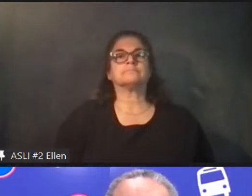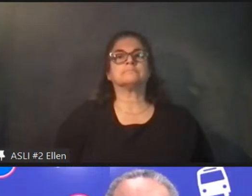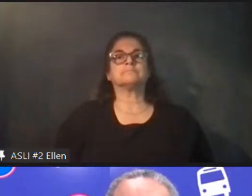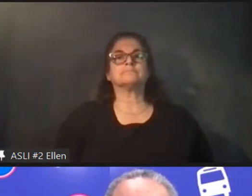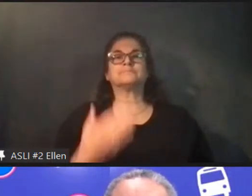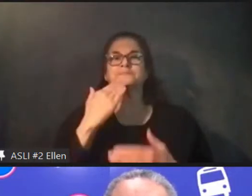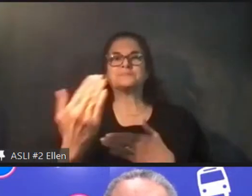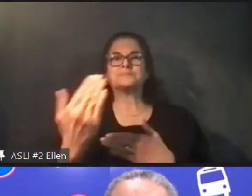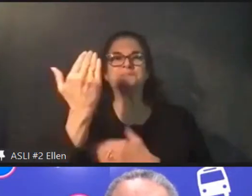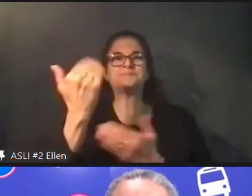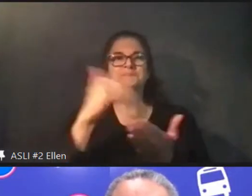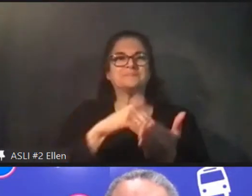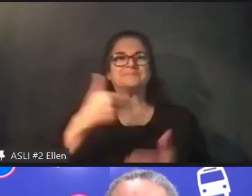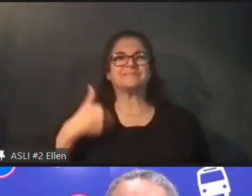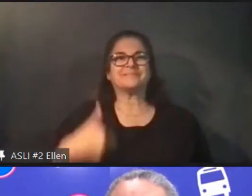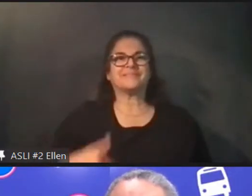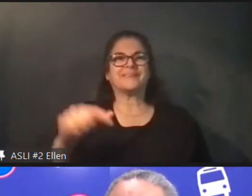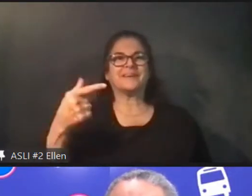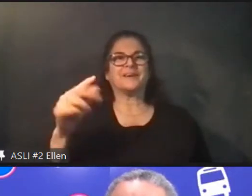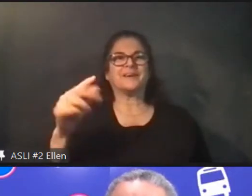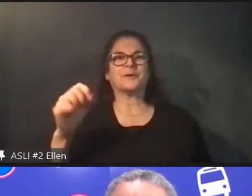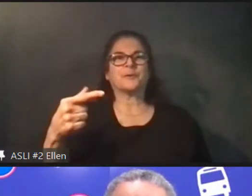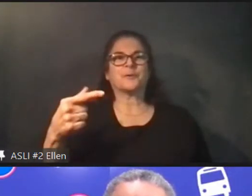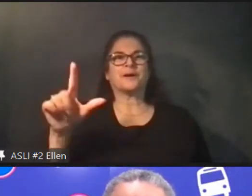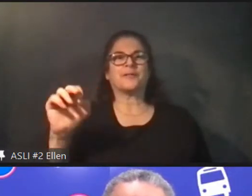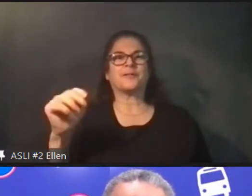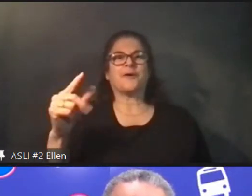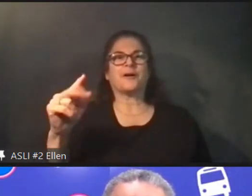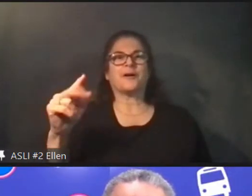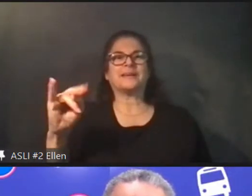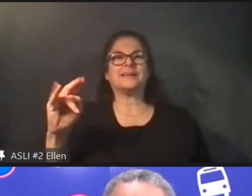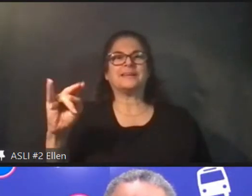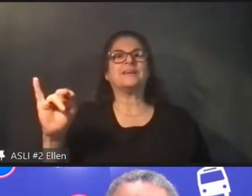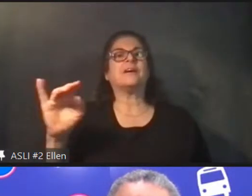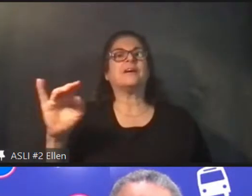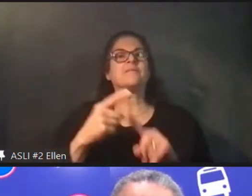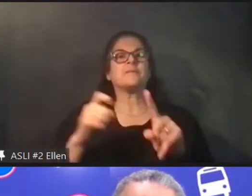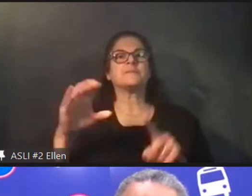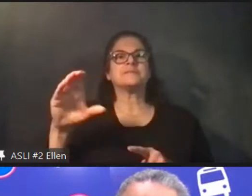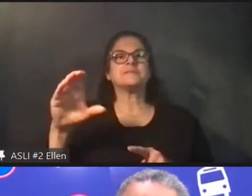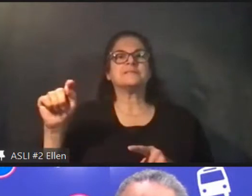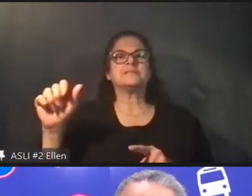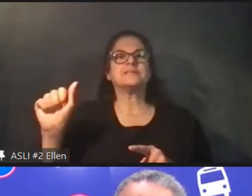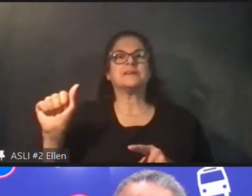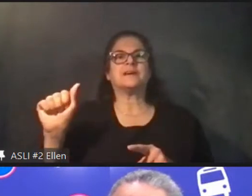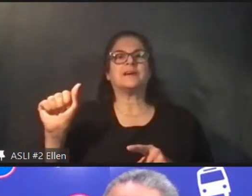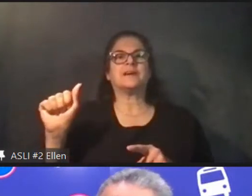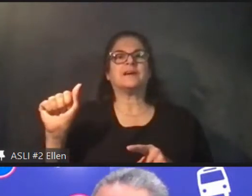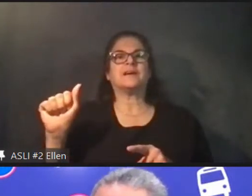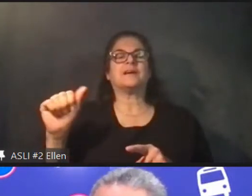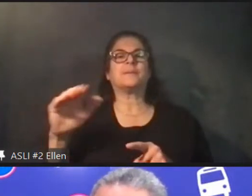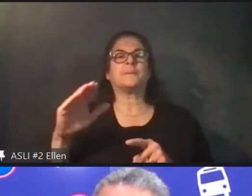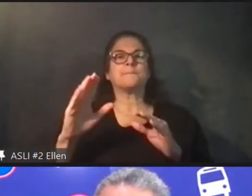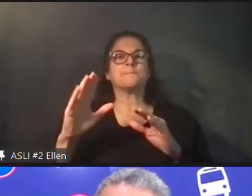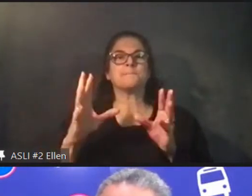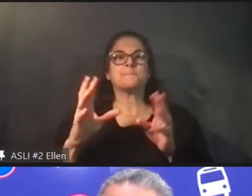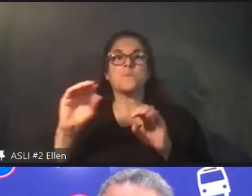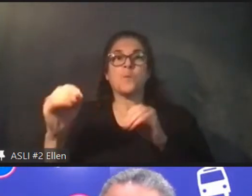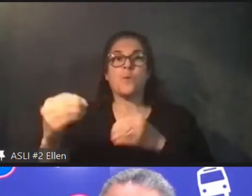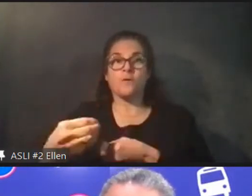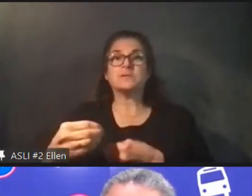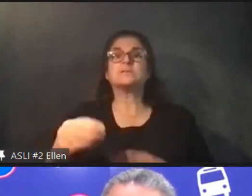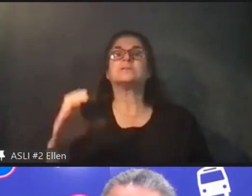Good morning again. It's Greg Longini of the CTA Board Office. Chairman Barkley, we are ready to begin the board meeting. Yes.